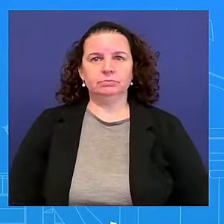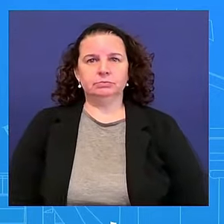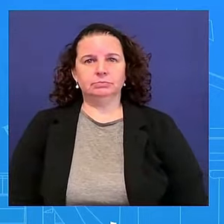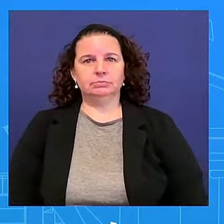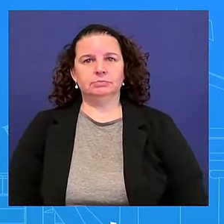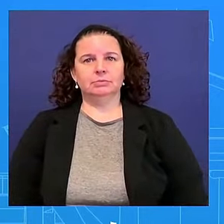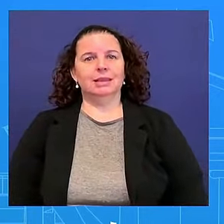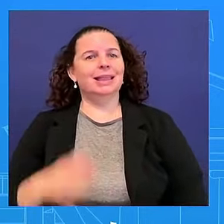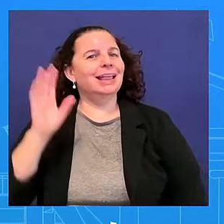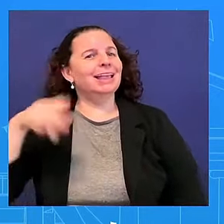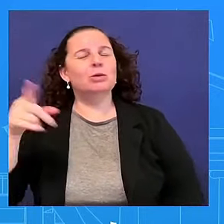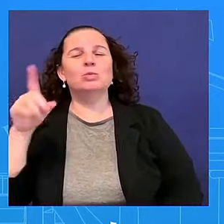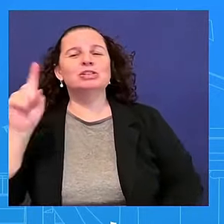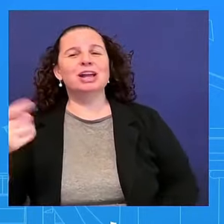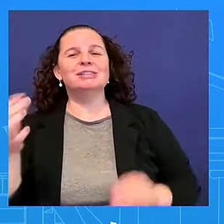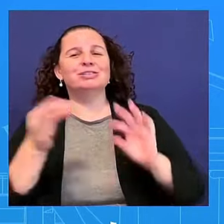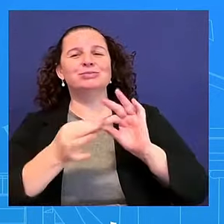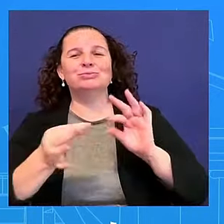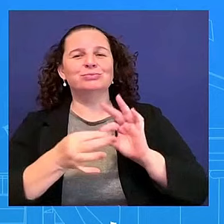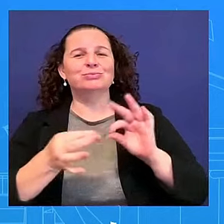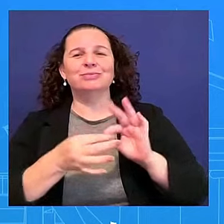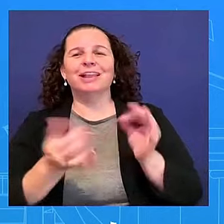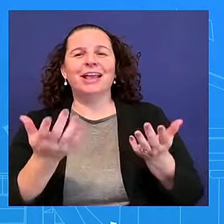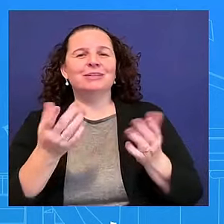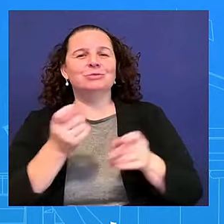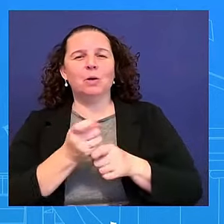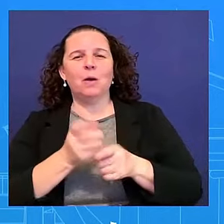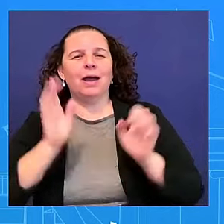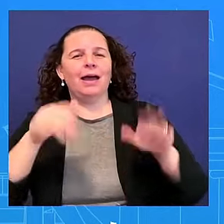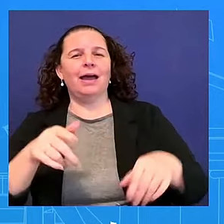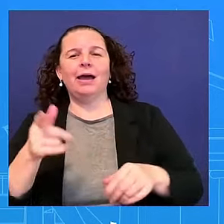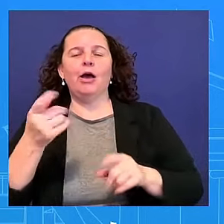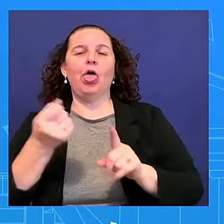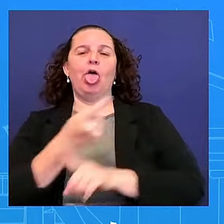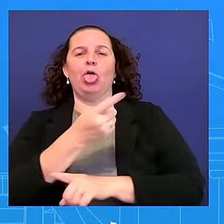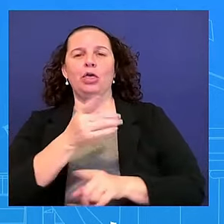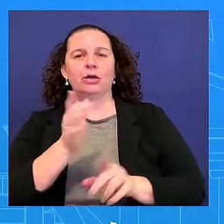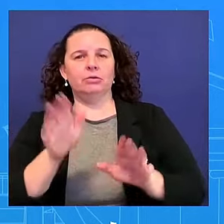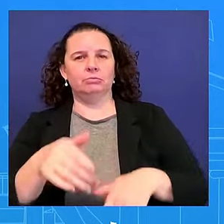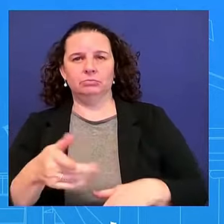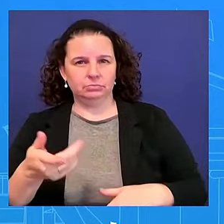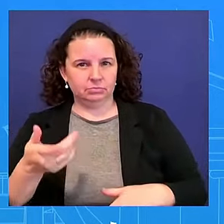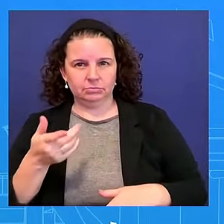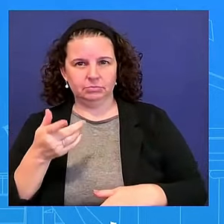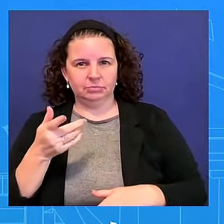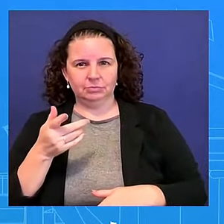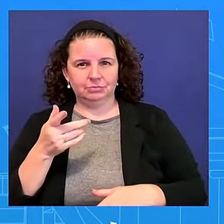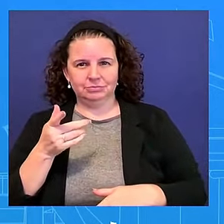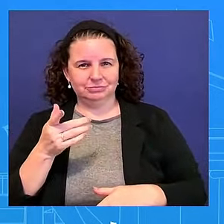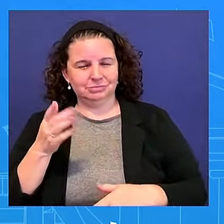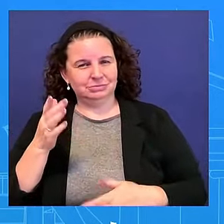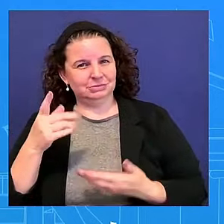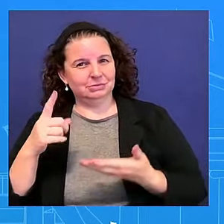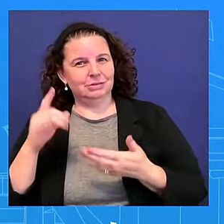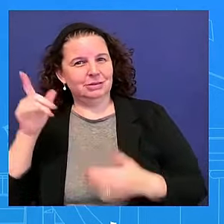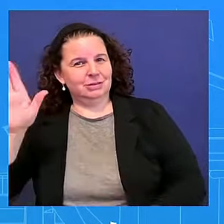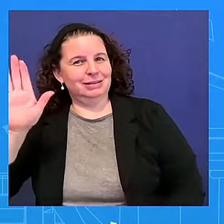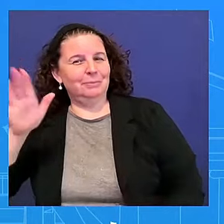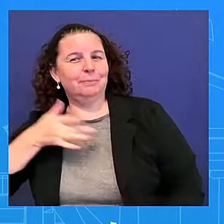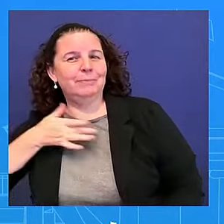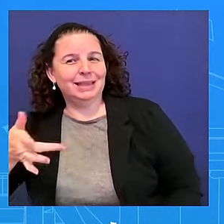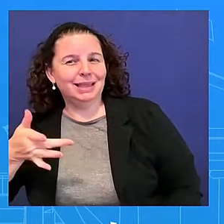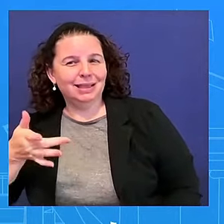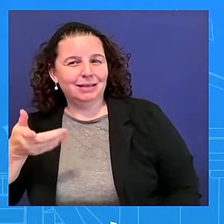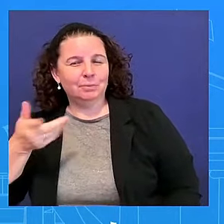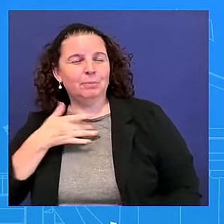was speaking off. He was speaking off the cuff and was making a joke. You know the president, he likes to joke a lot. He's okay. The same guy who says, I know I